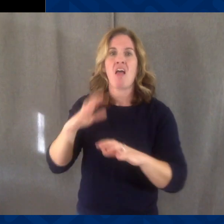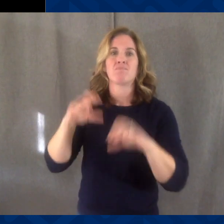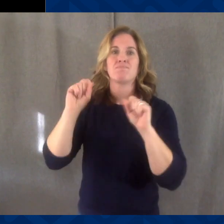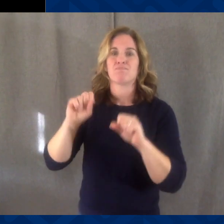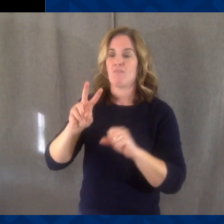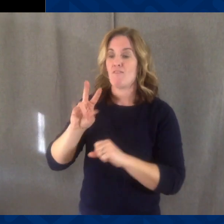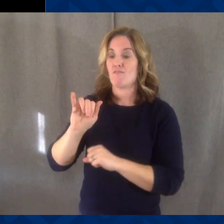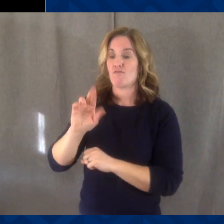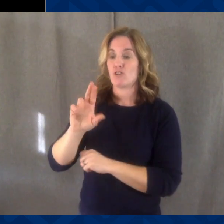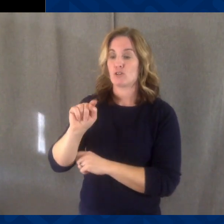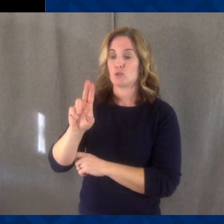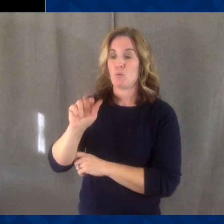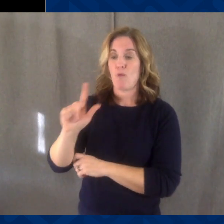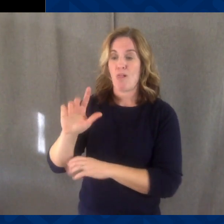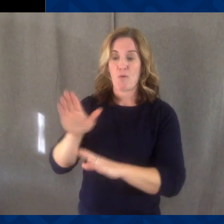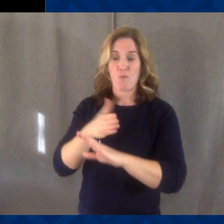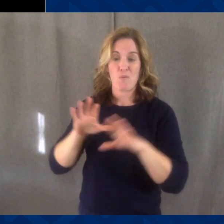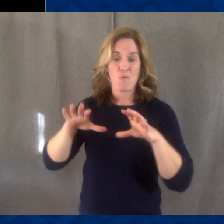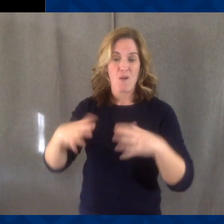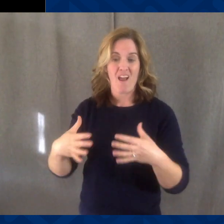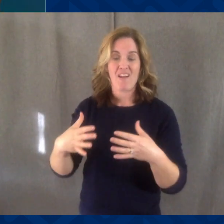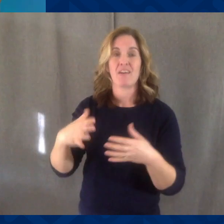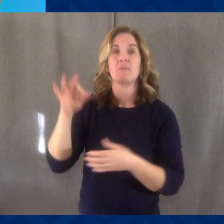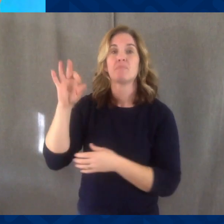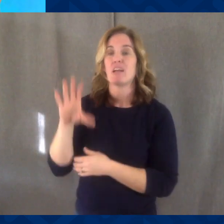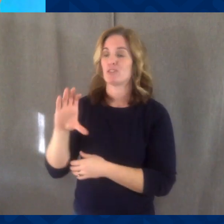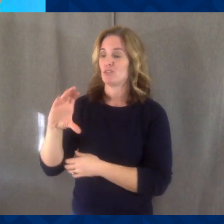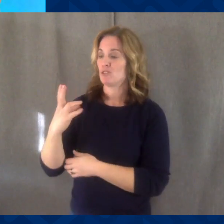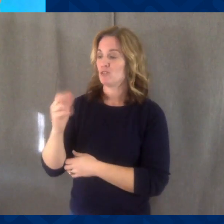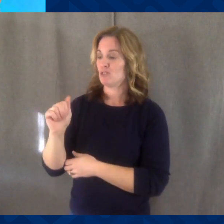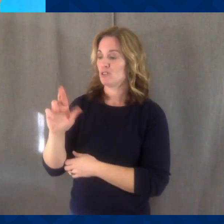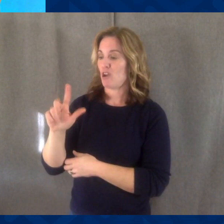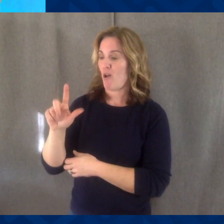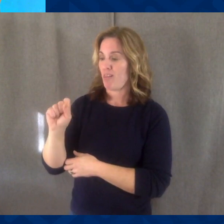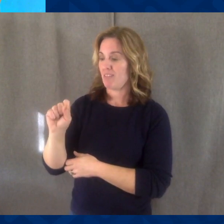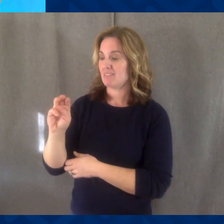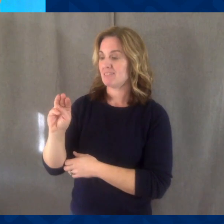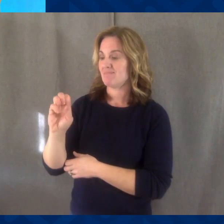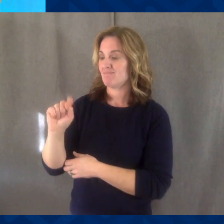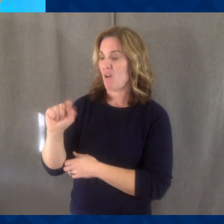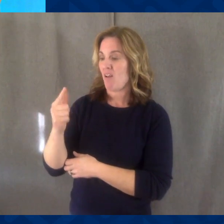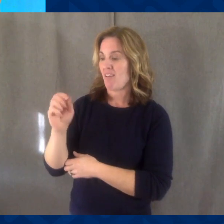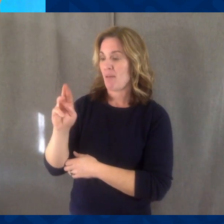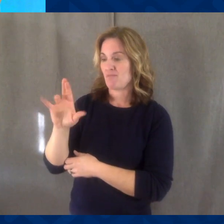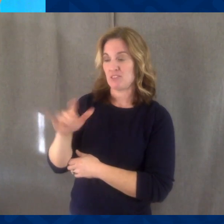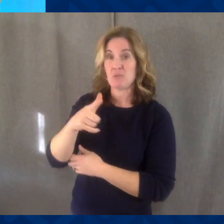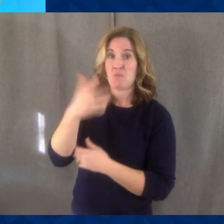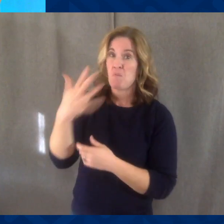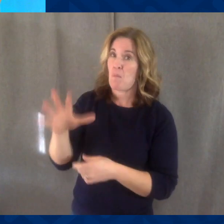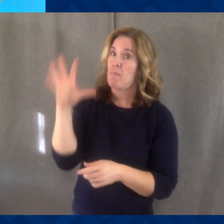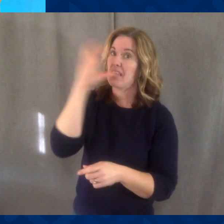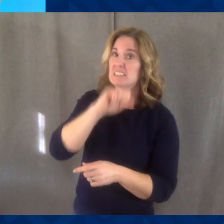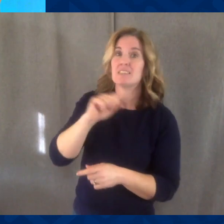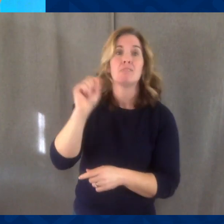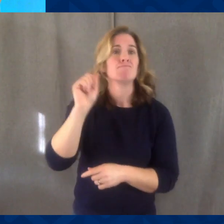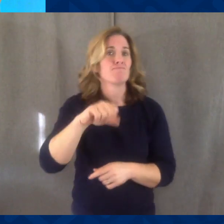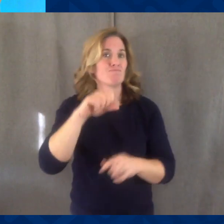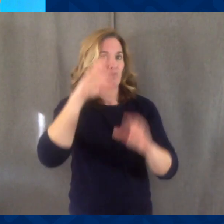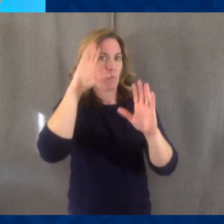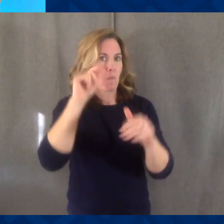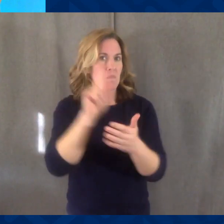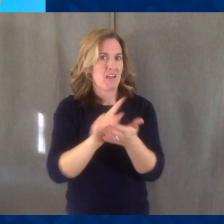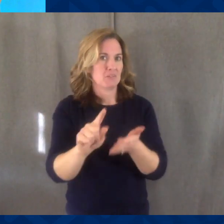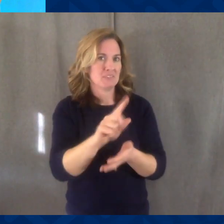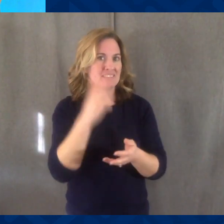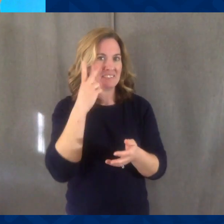Pastor Charles Montgomery. You do not want to miss it. Oh, yes. And so we hope to see you next week. And also know this, for the next 3 weeks,